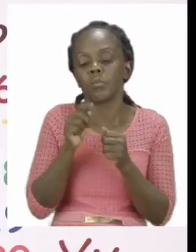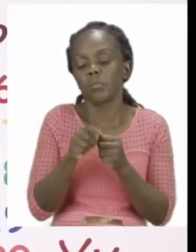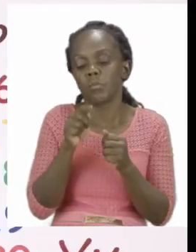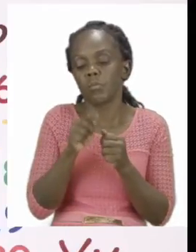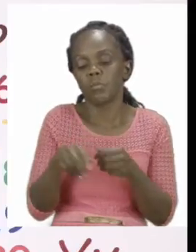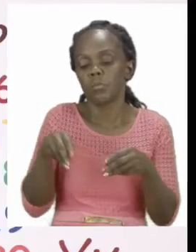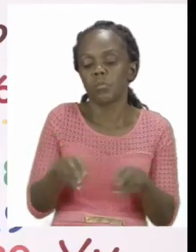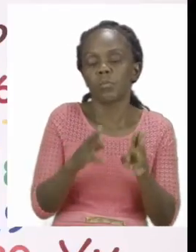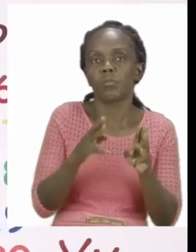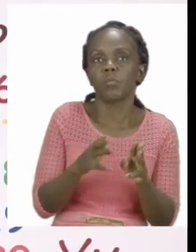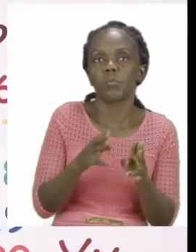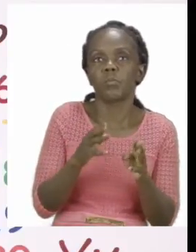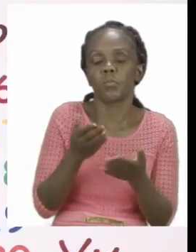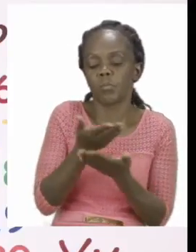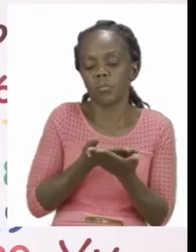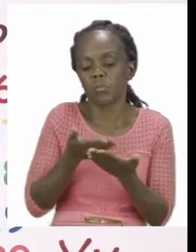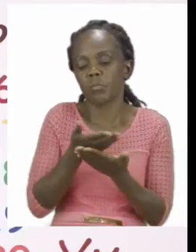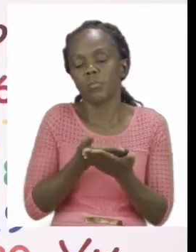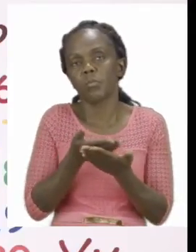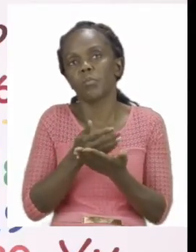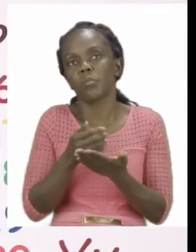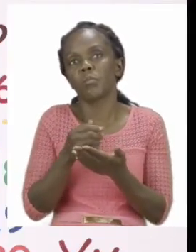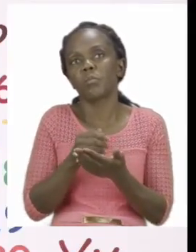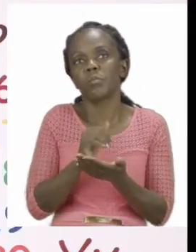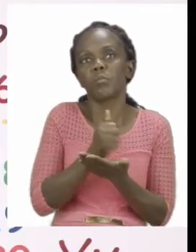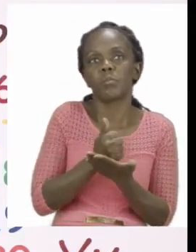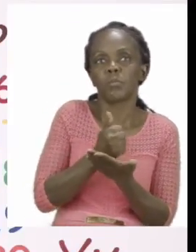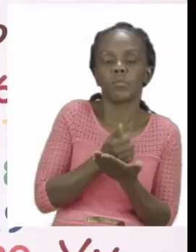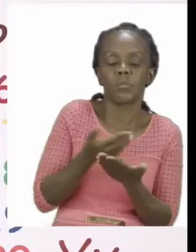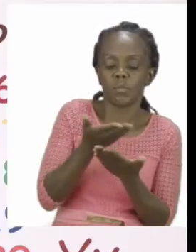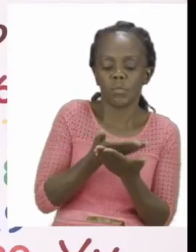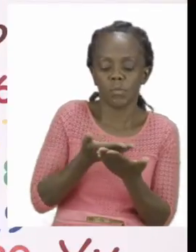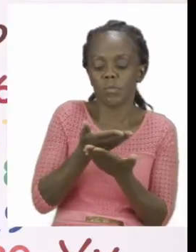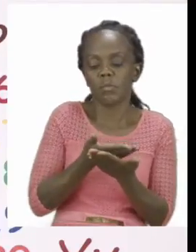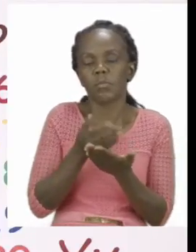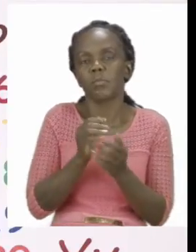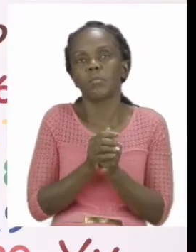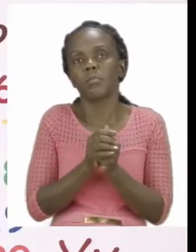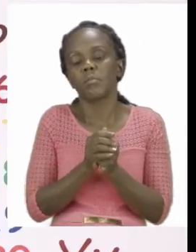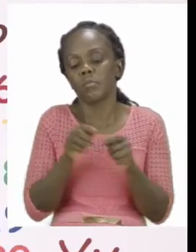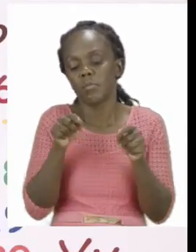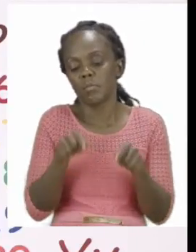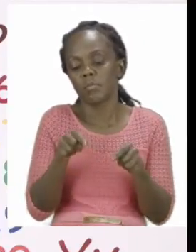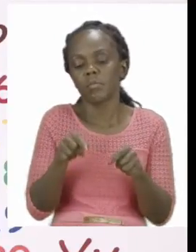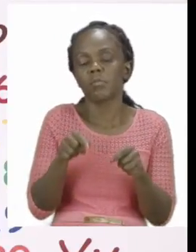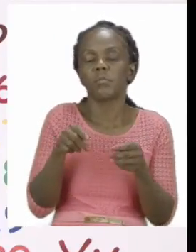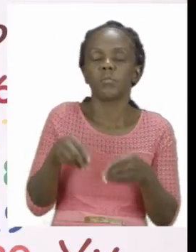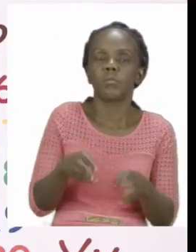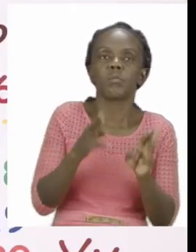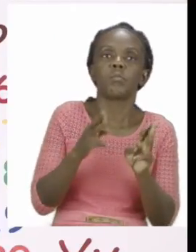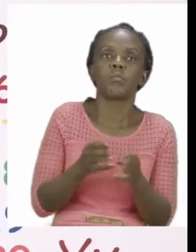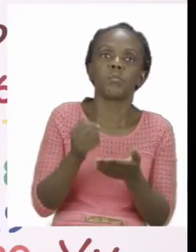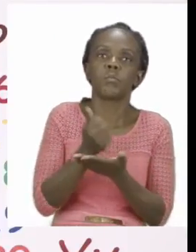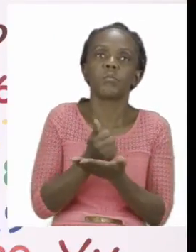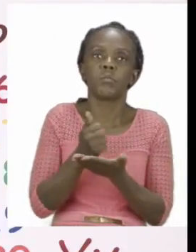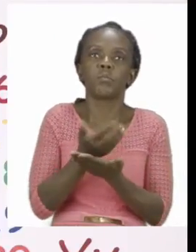way we wash the dishes, wash the dishes, wash the dishes. This is the way